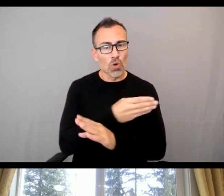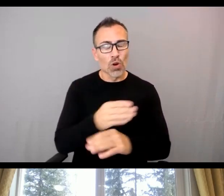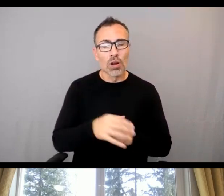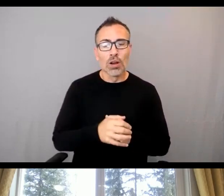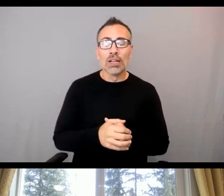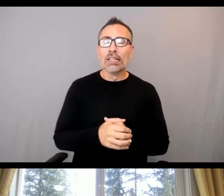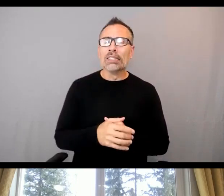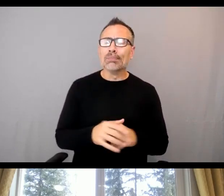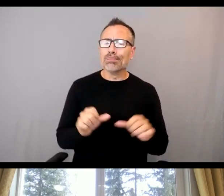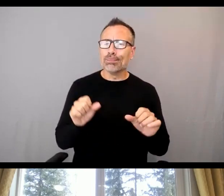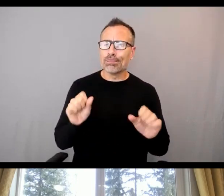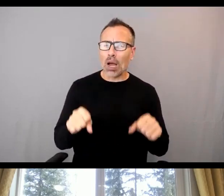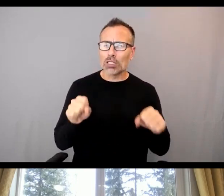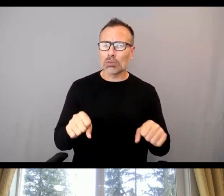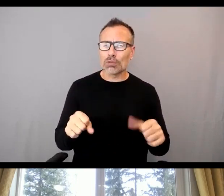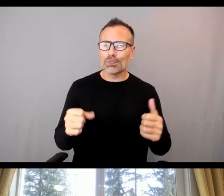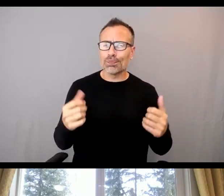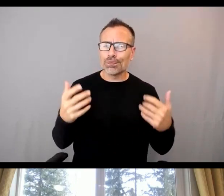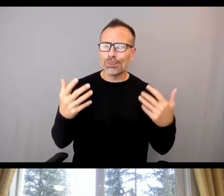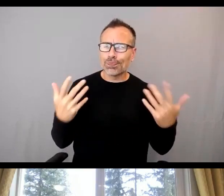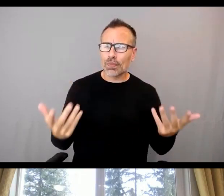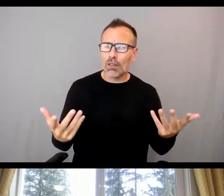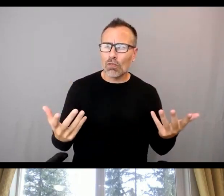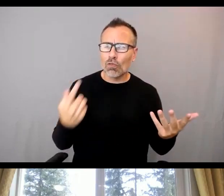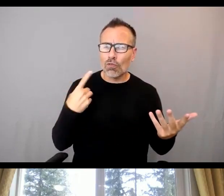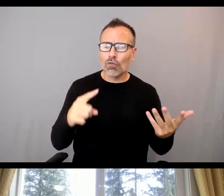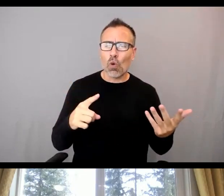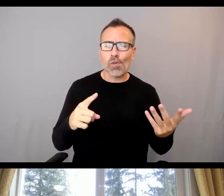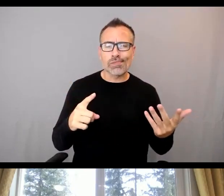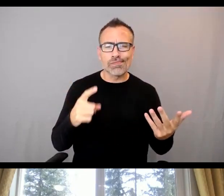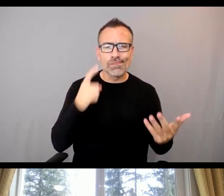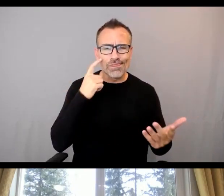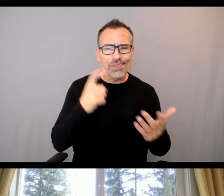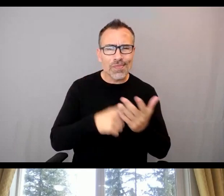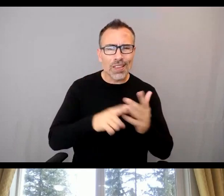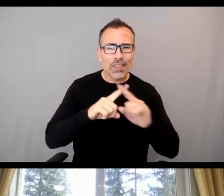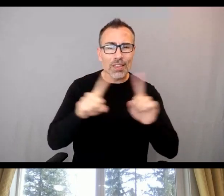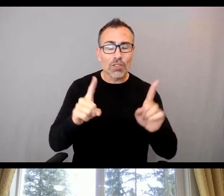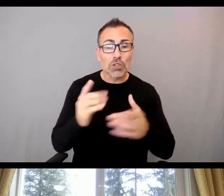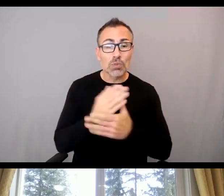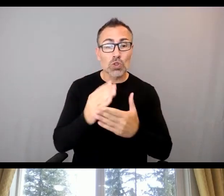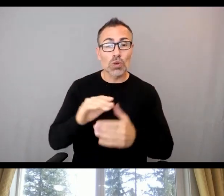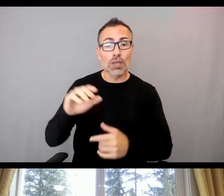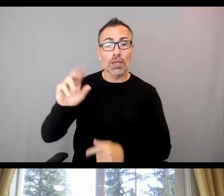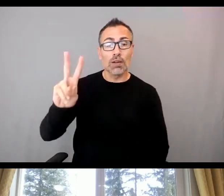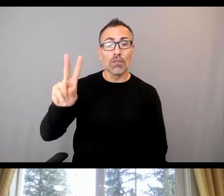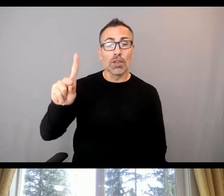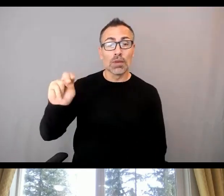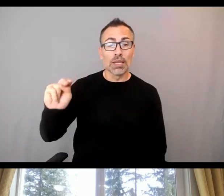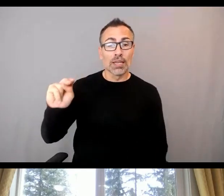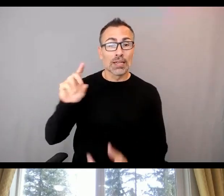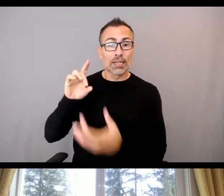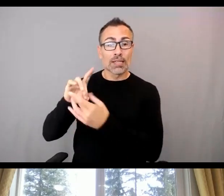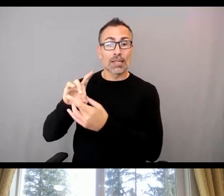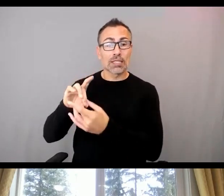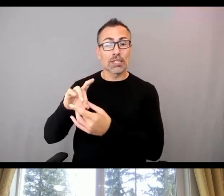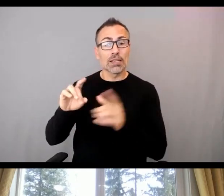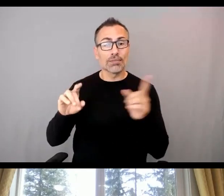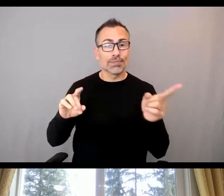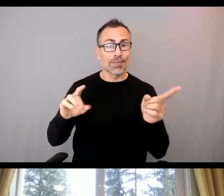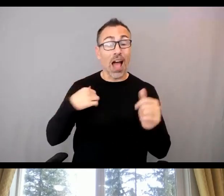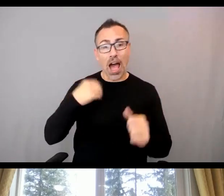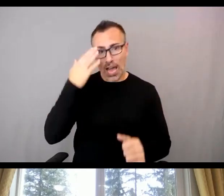it possible for distinguishing the difference between like a VPN connection? I know I've personally set off